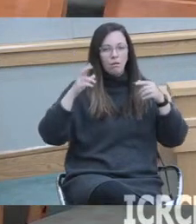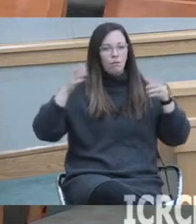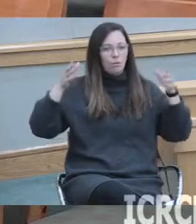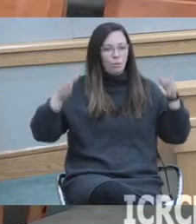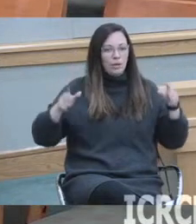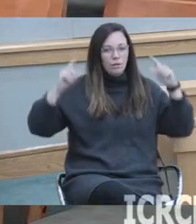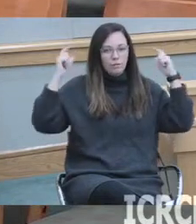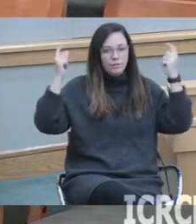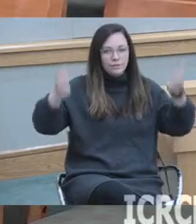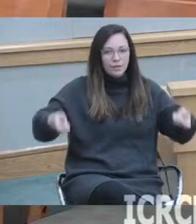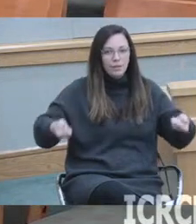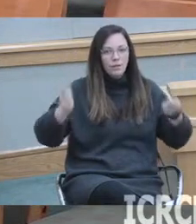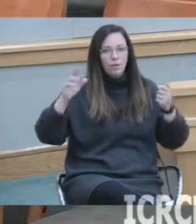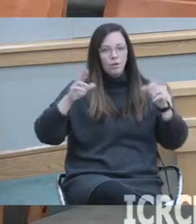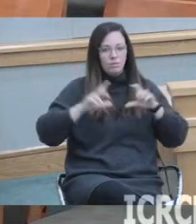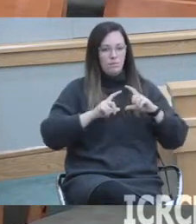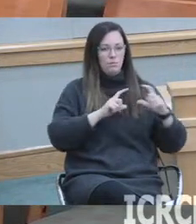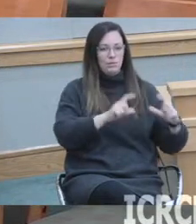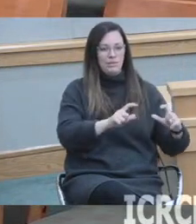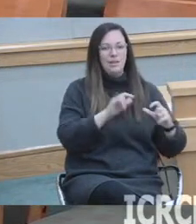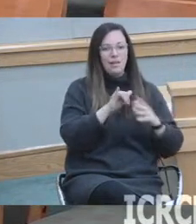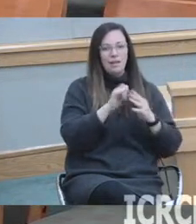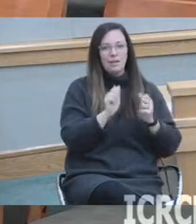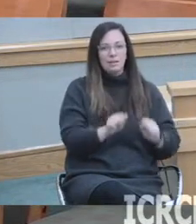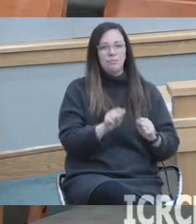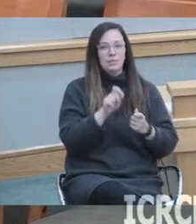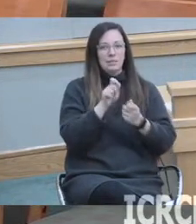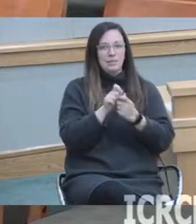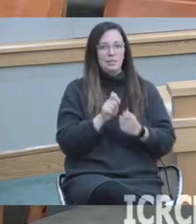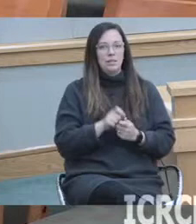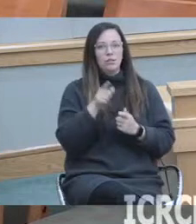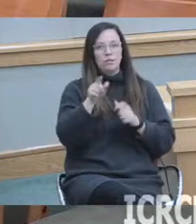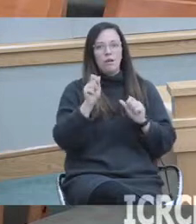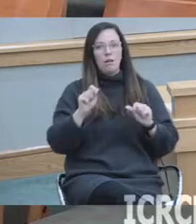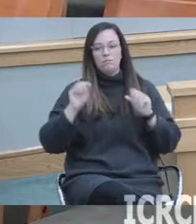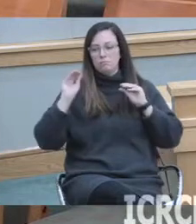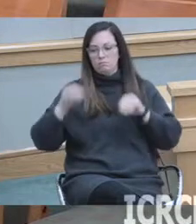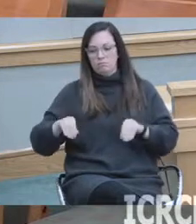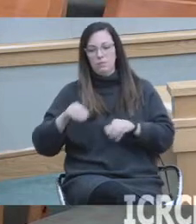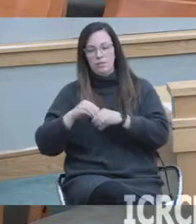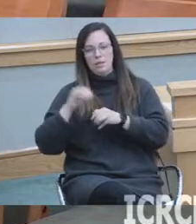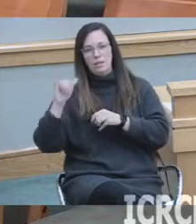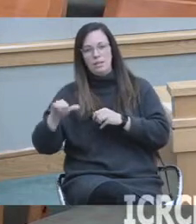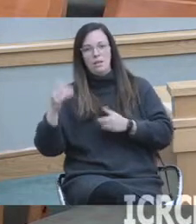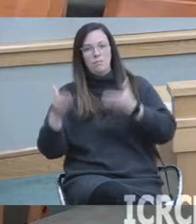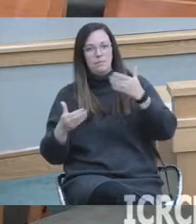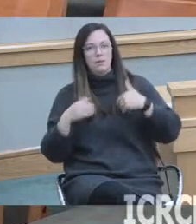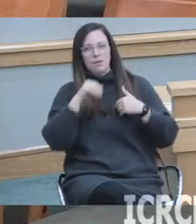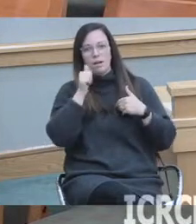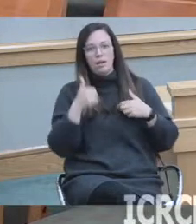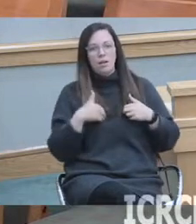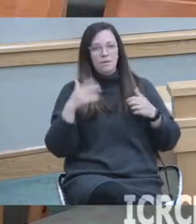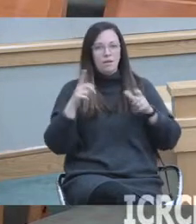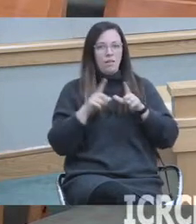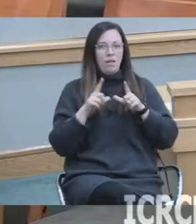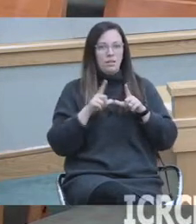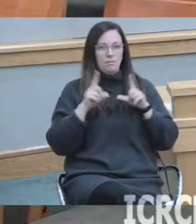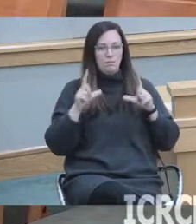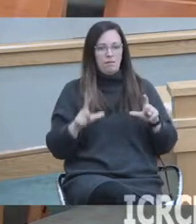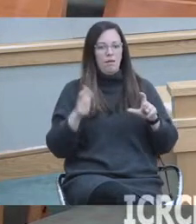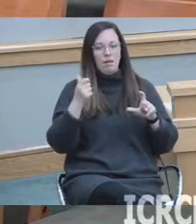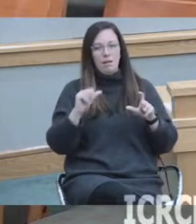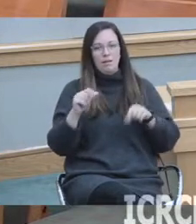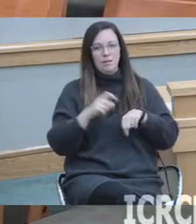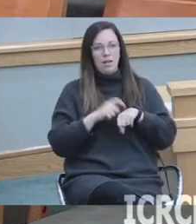a bumper sticker. Those can be details so you can put into it, even if you might not have a license plate, and anytime one of these